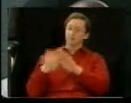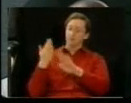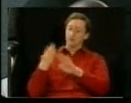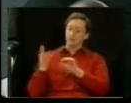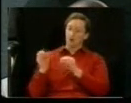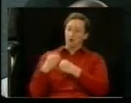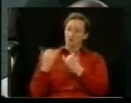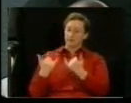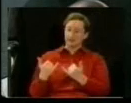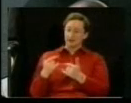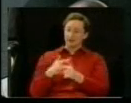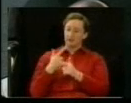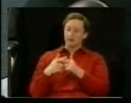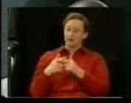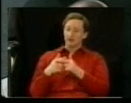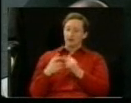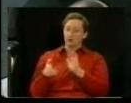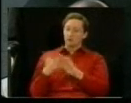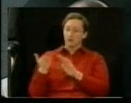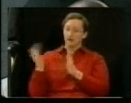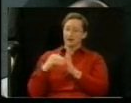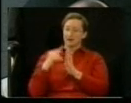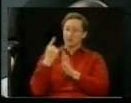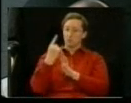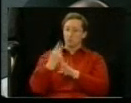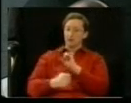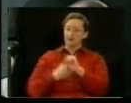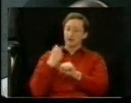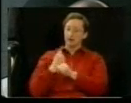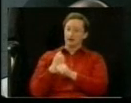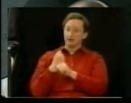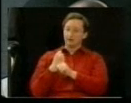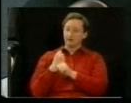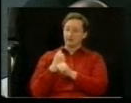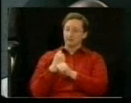now and then having to run again in a year.